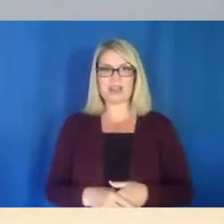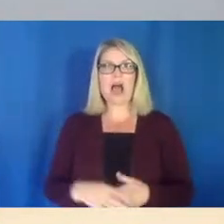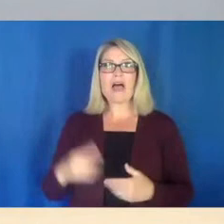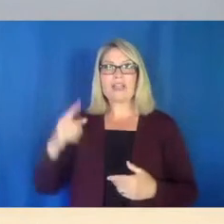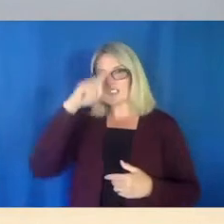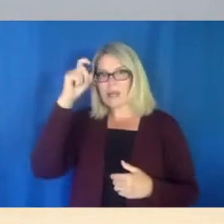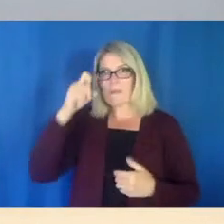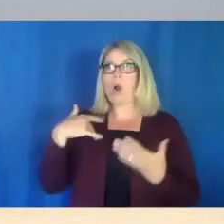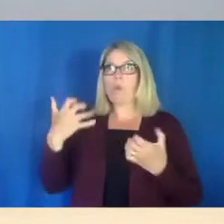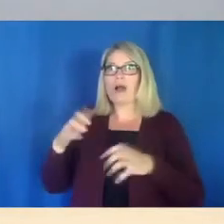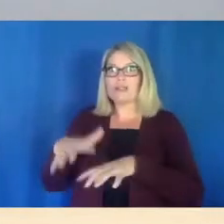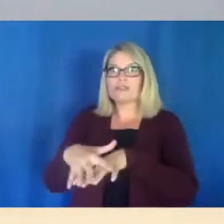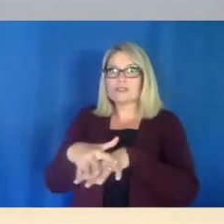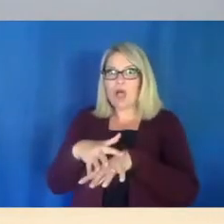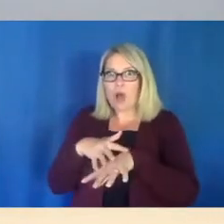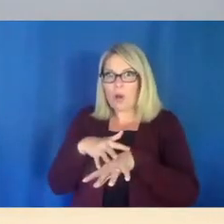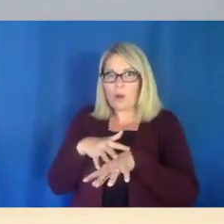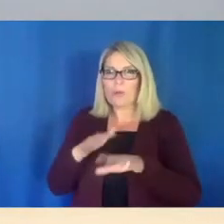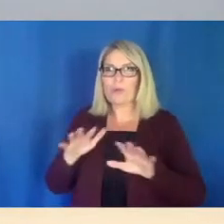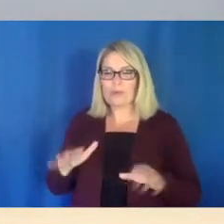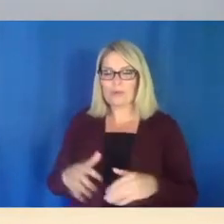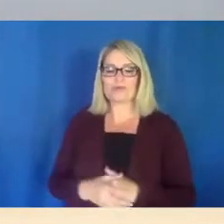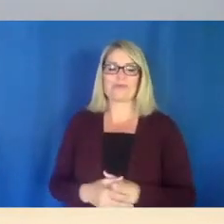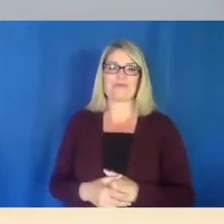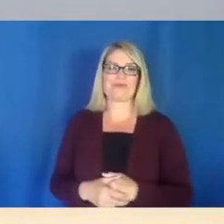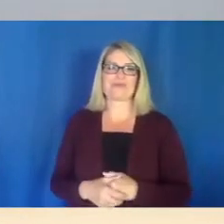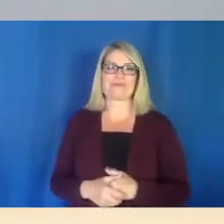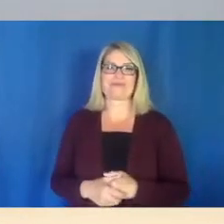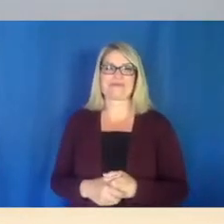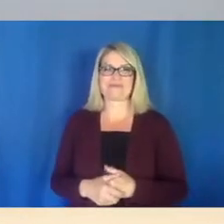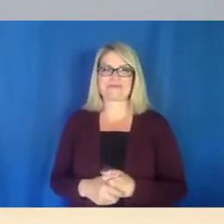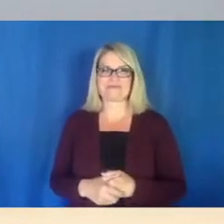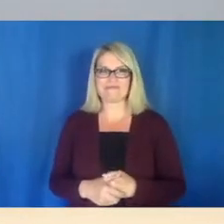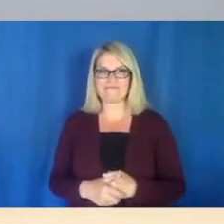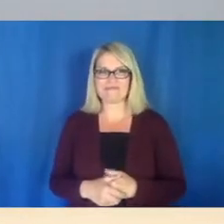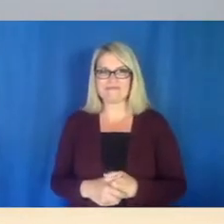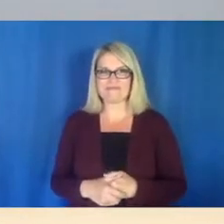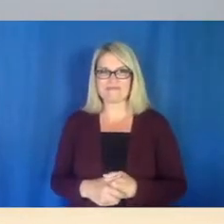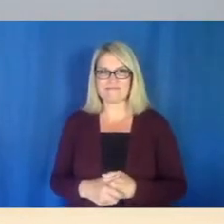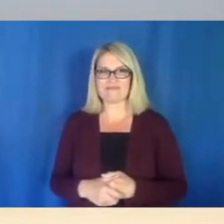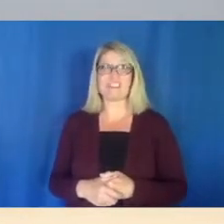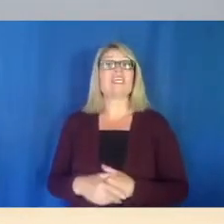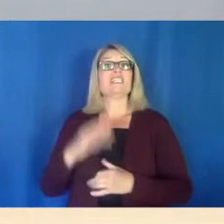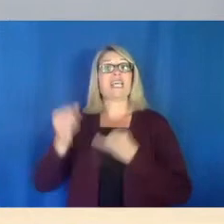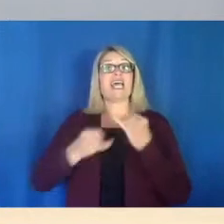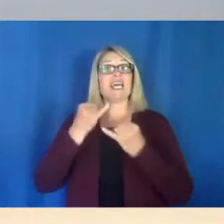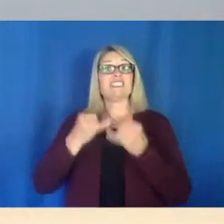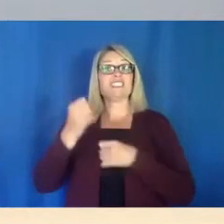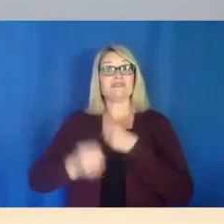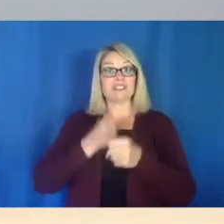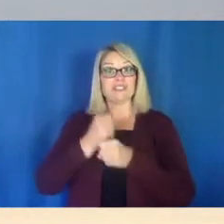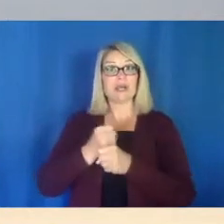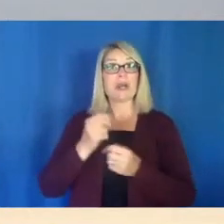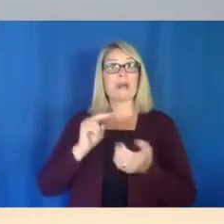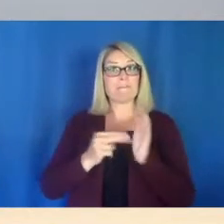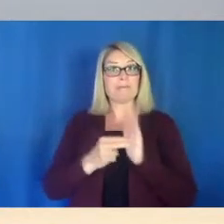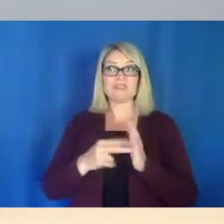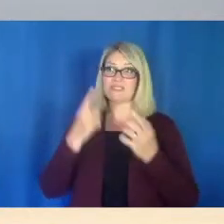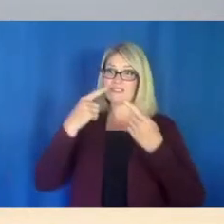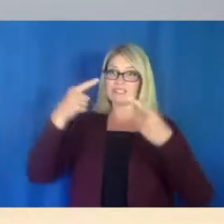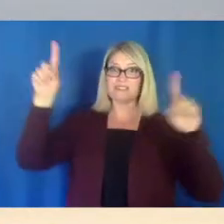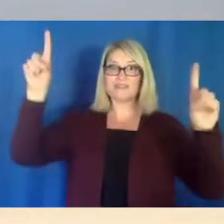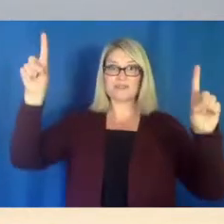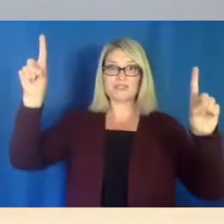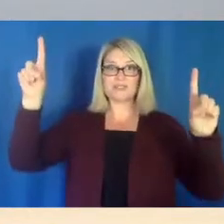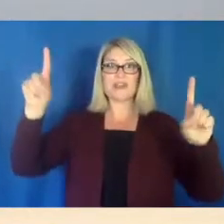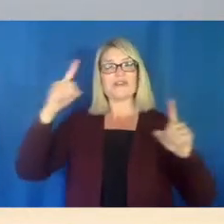slowly. In a normal year, the end of school signals progress, development, and achievements for students, teachers,